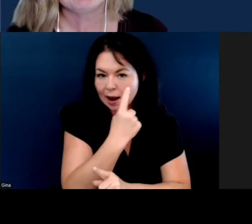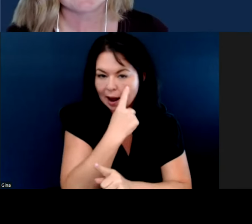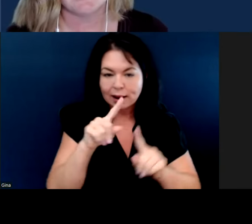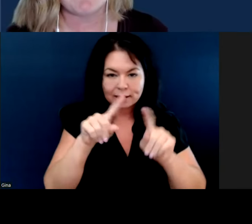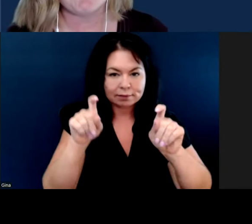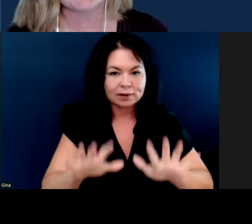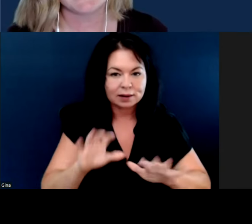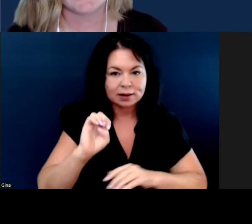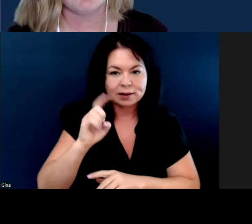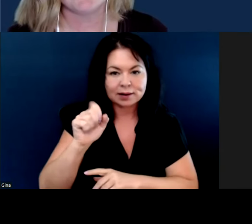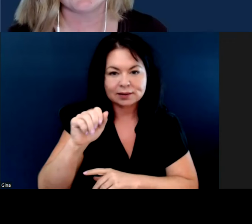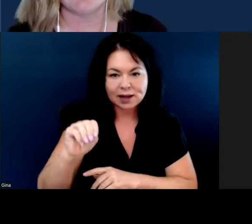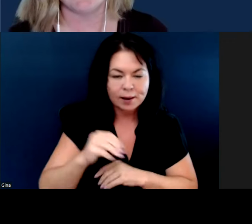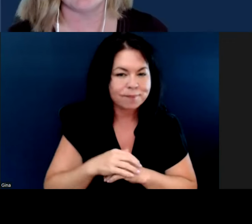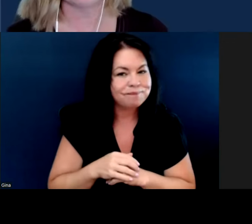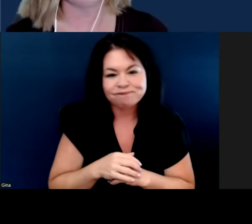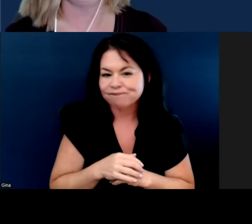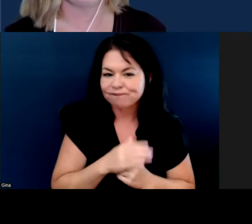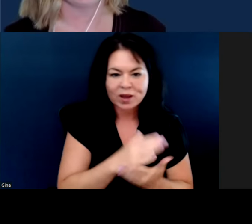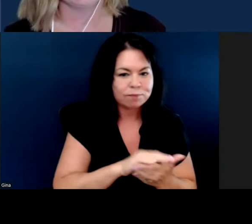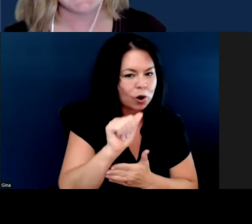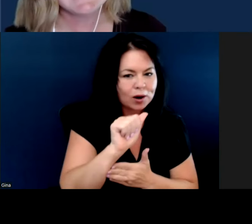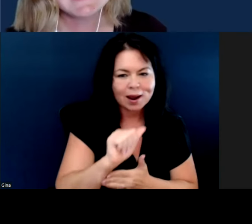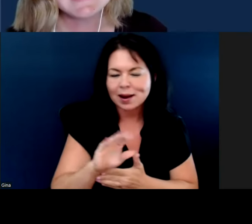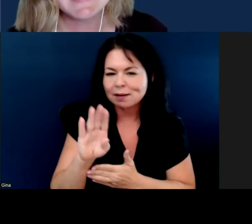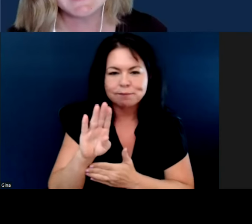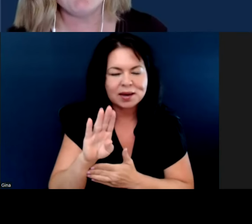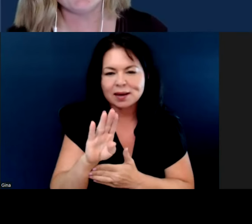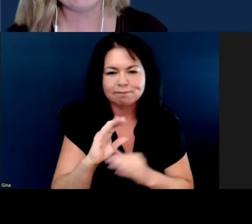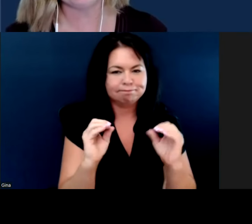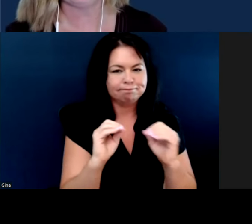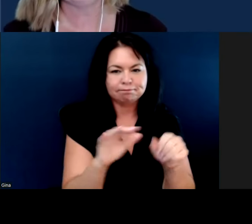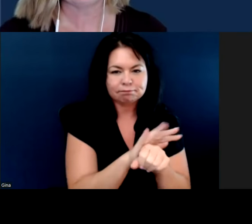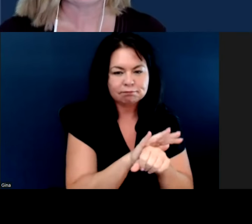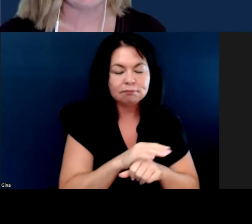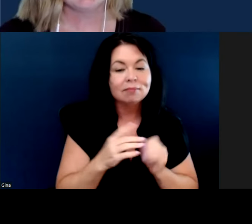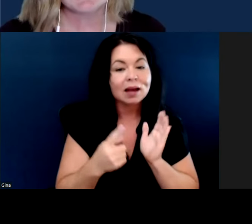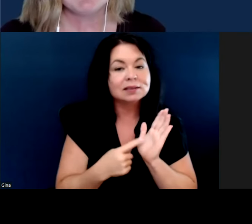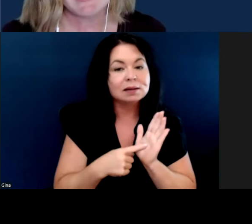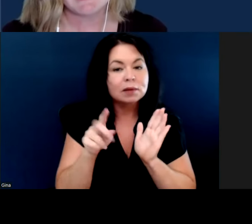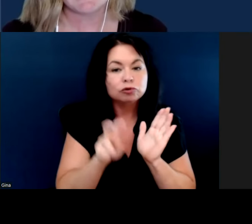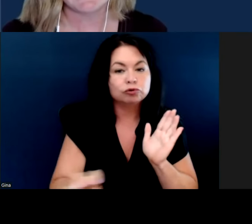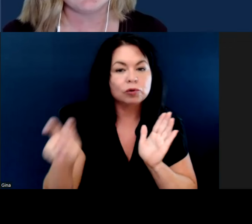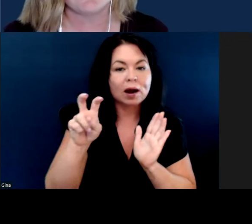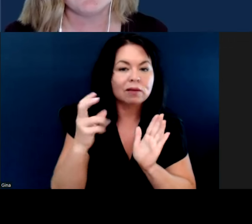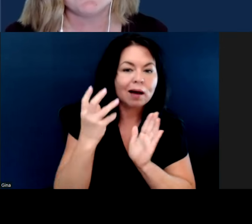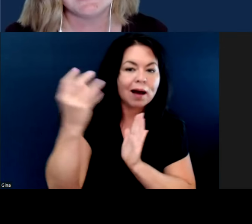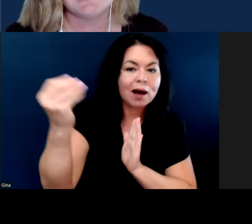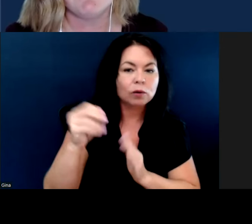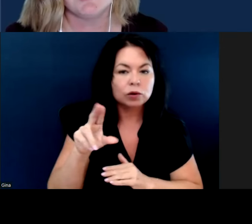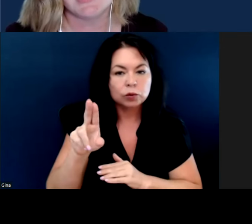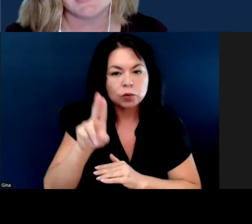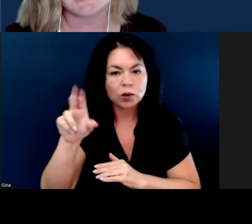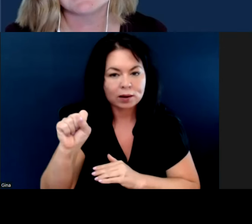B. Most care while you're traveling outside of the United States is not covered. Long-term care and